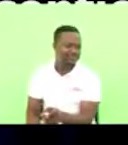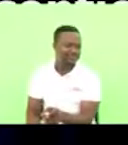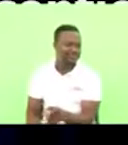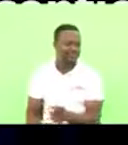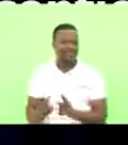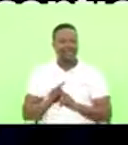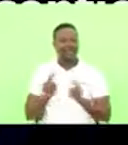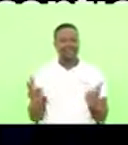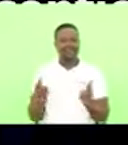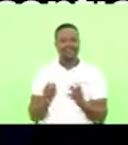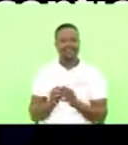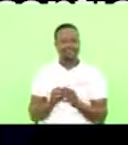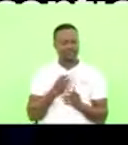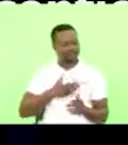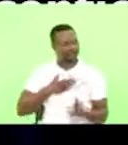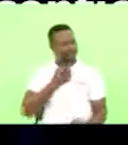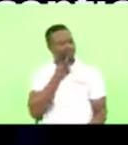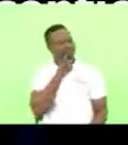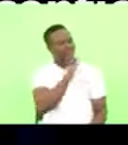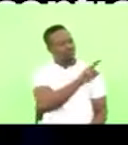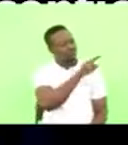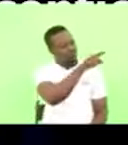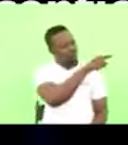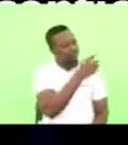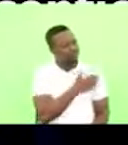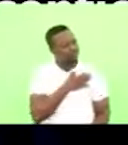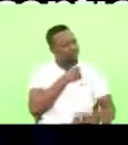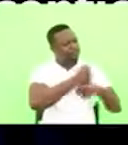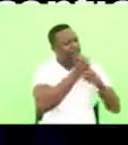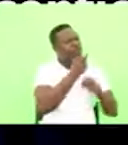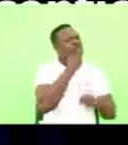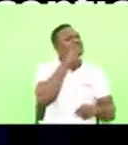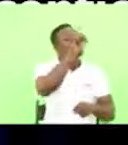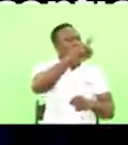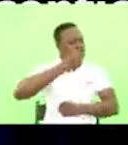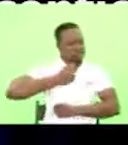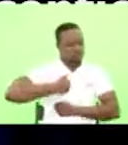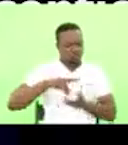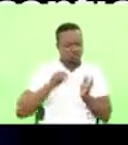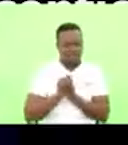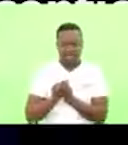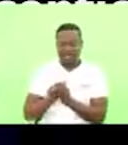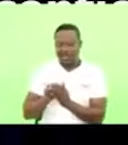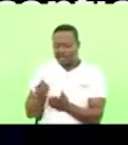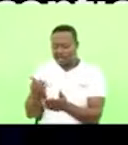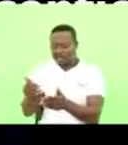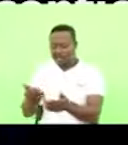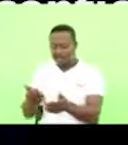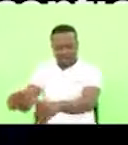So give the order for the tomb to be made secure until the third day.